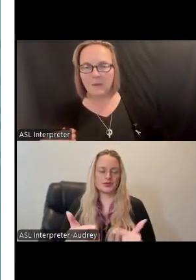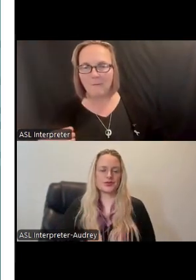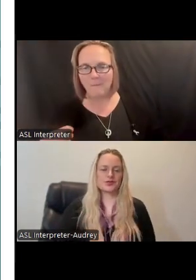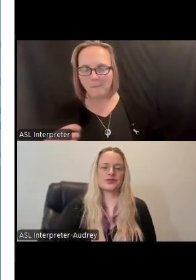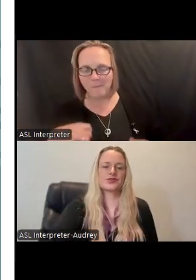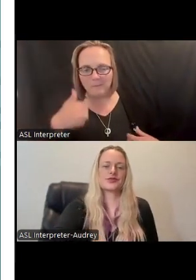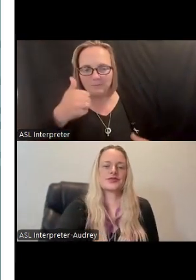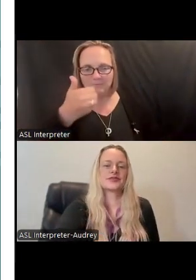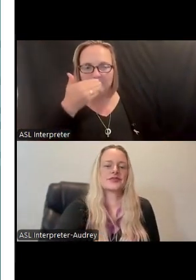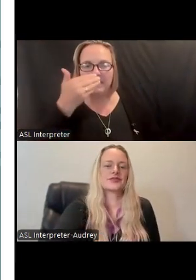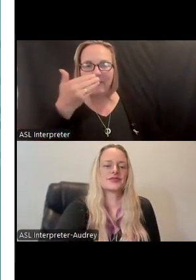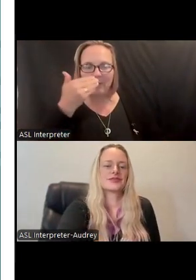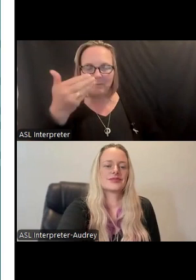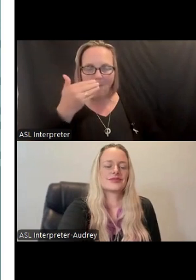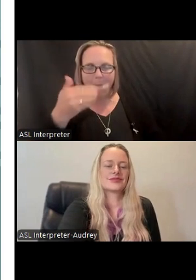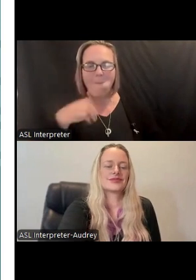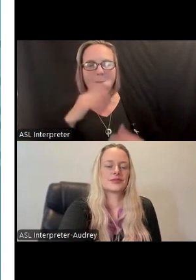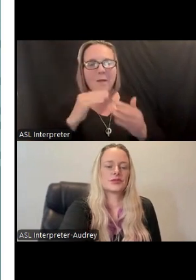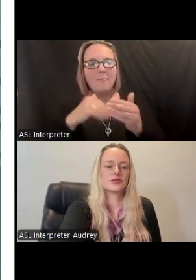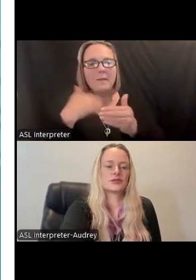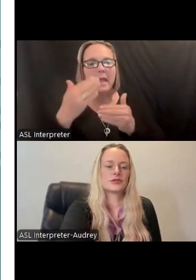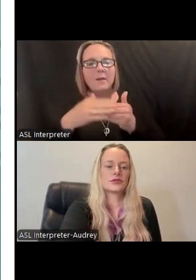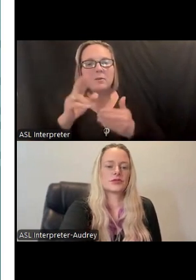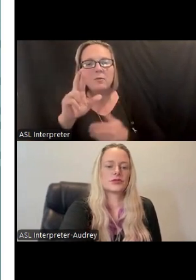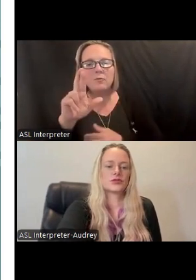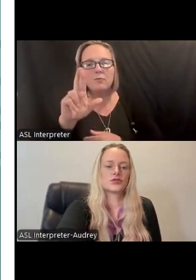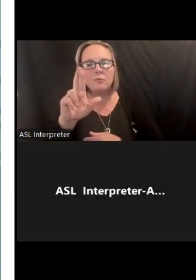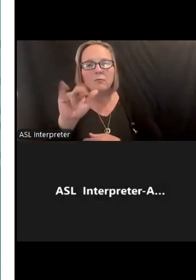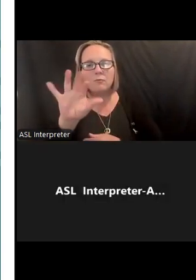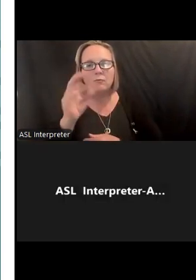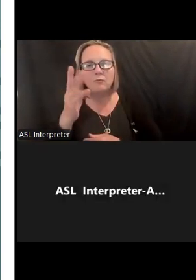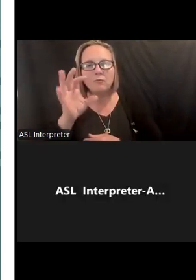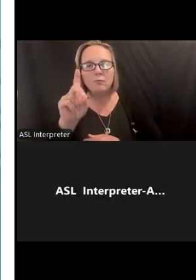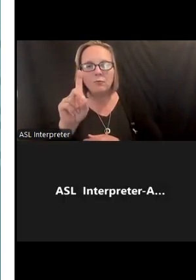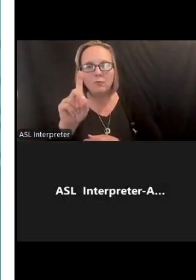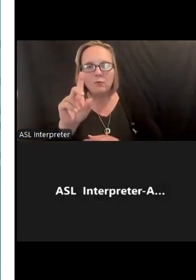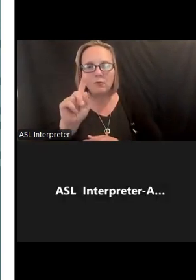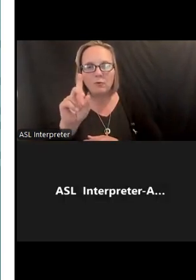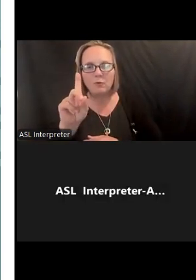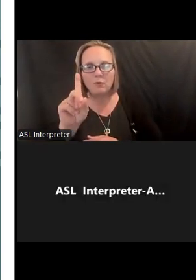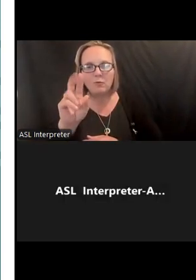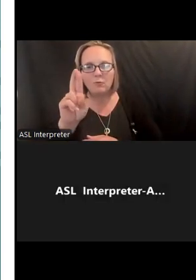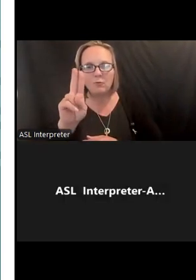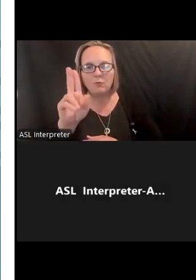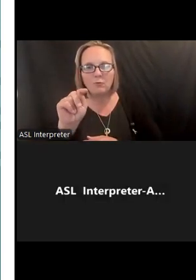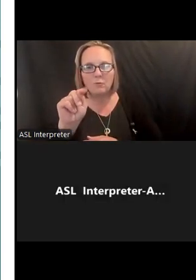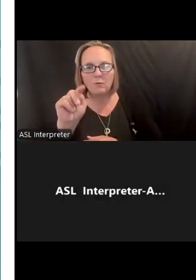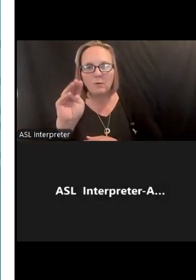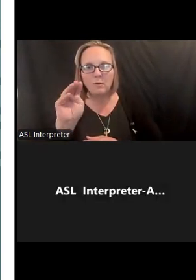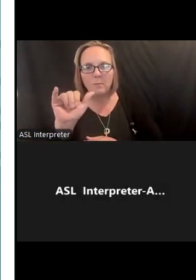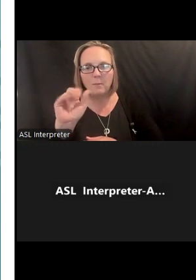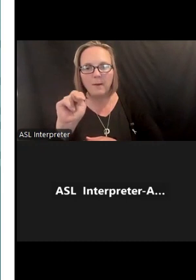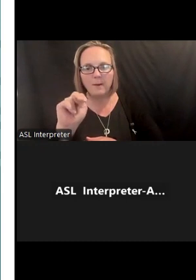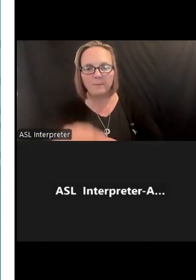Thank you. Next is Richard Drutman. Richard Drutman.